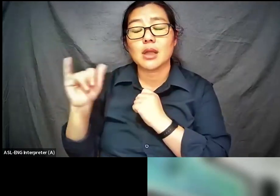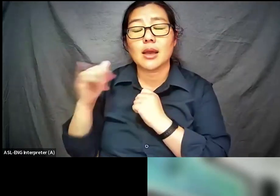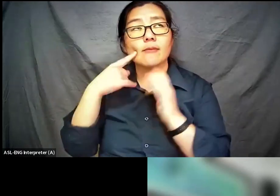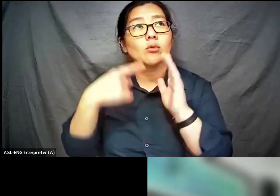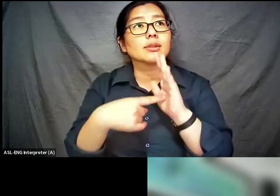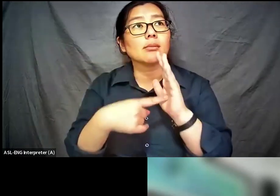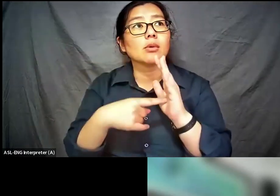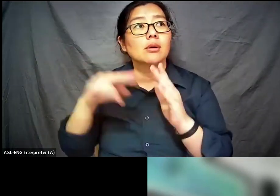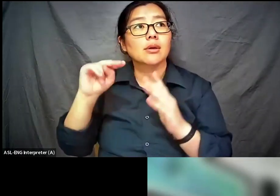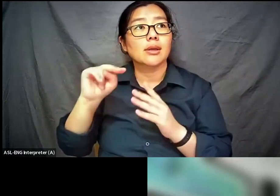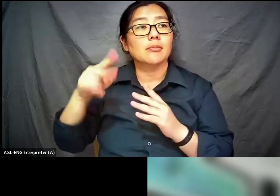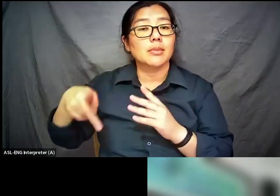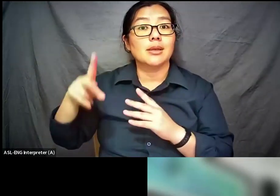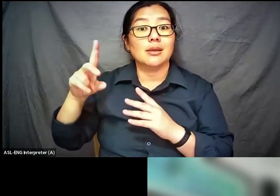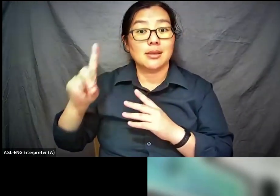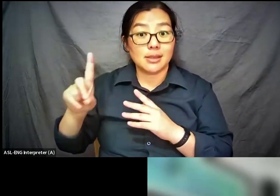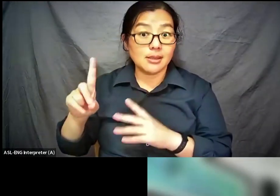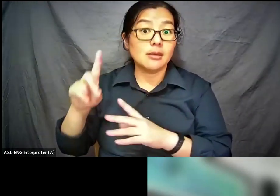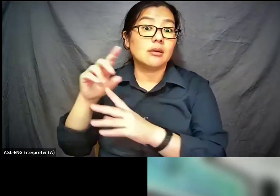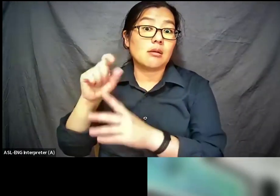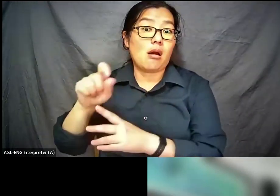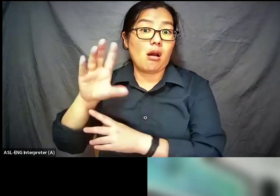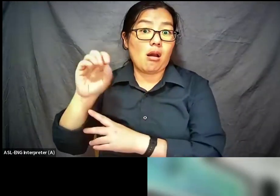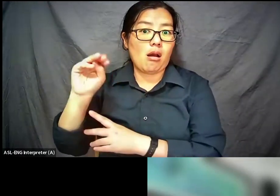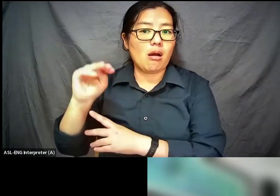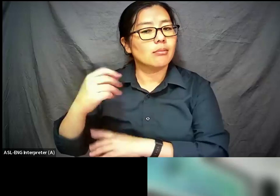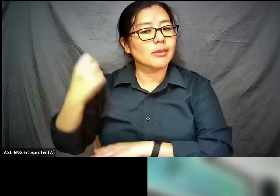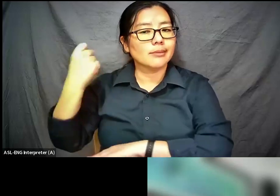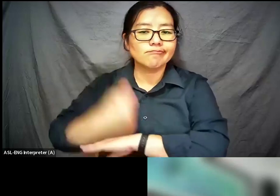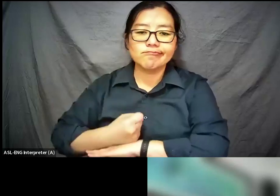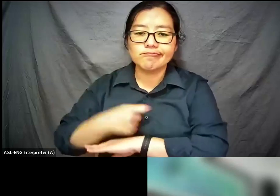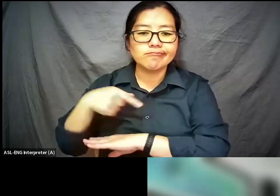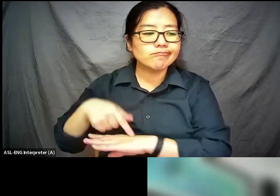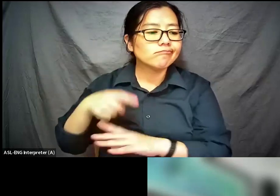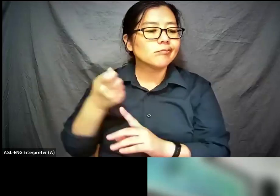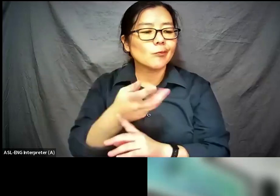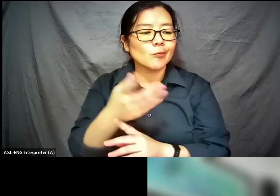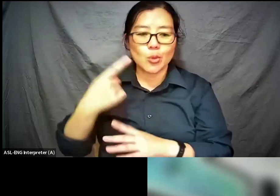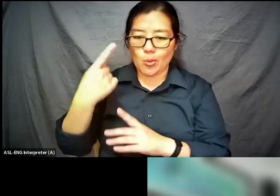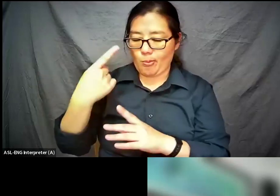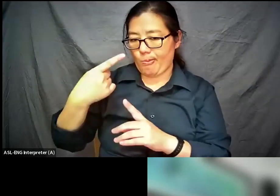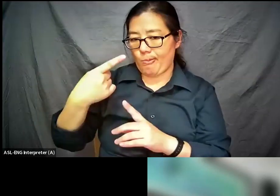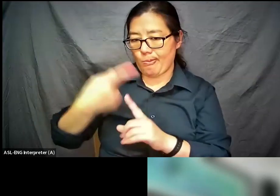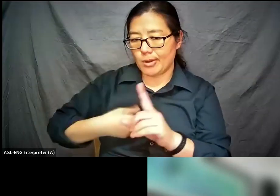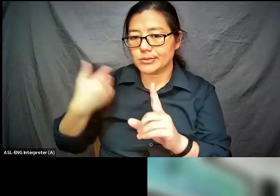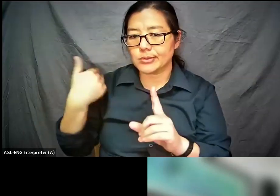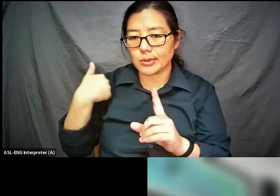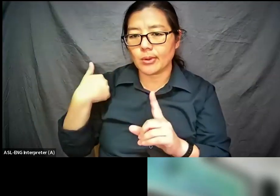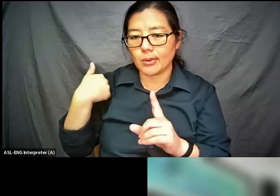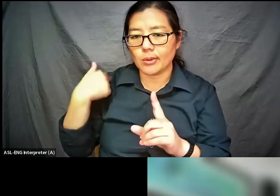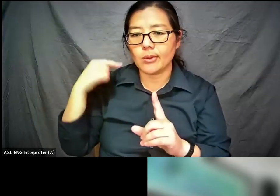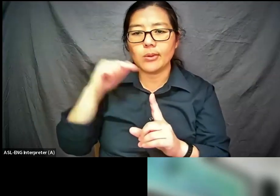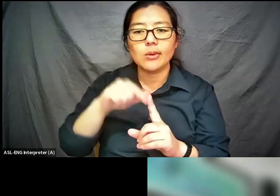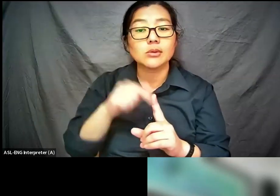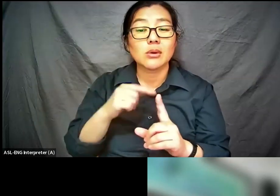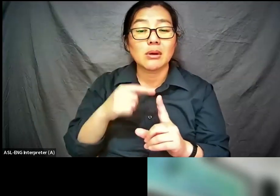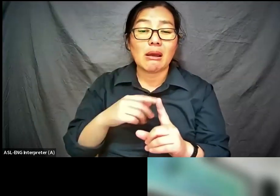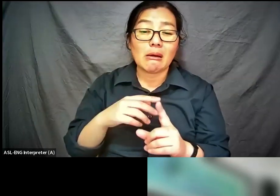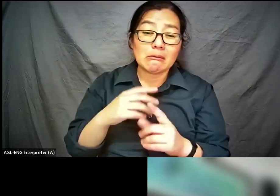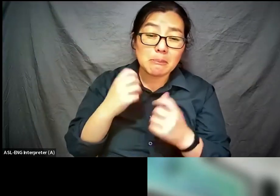or used against us when it comes to having our stories be told. And so I was wondering how you approach trust